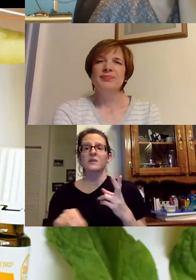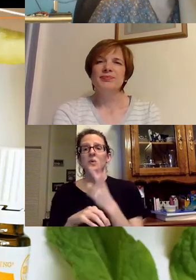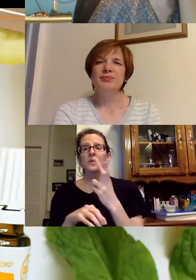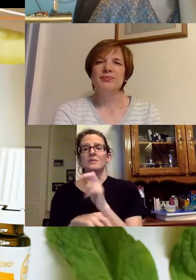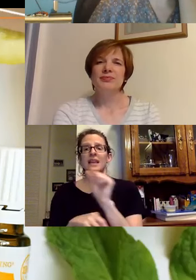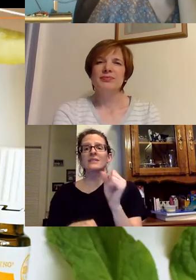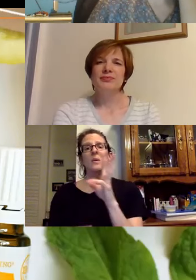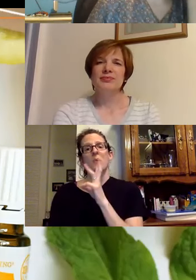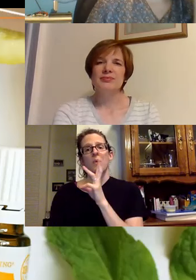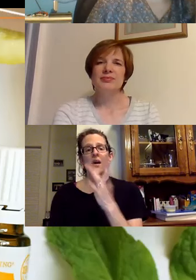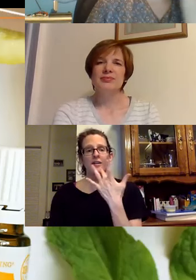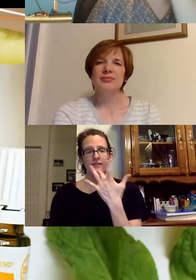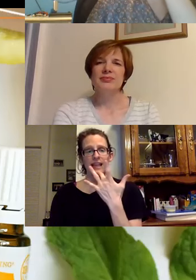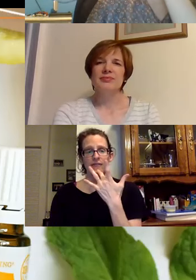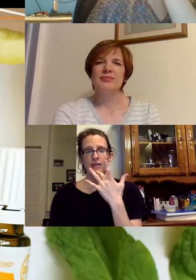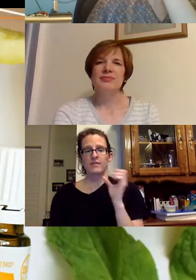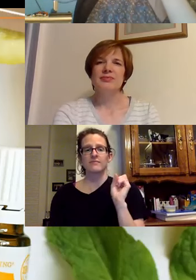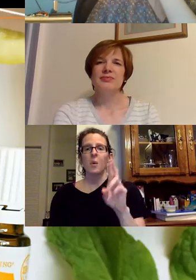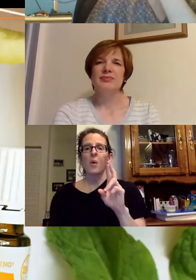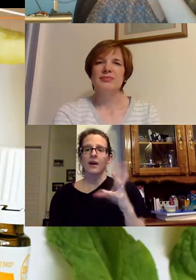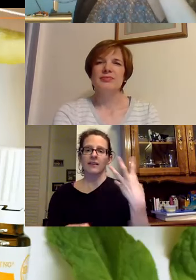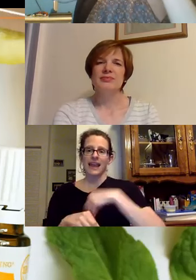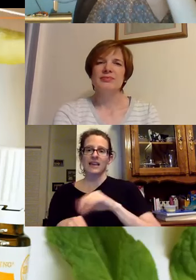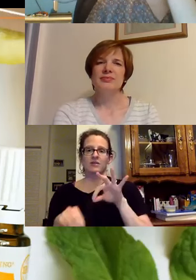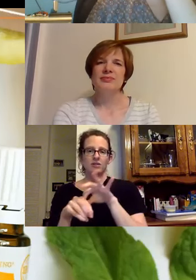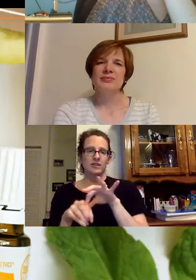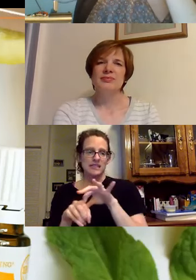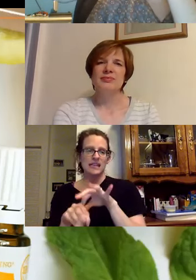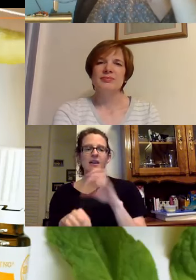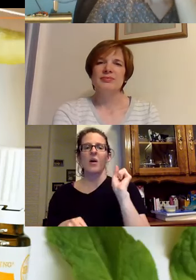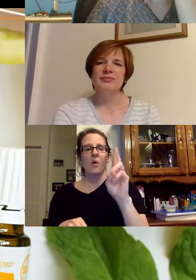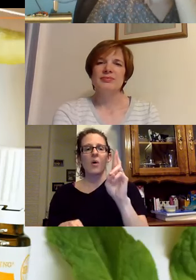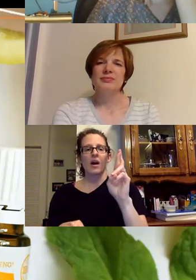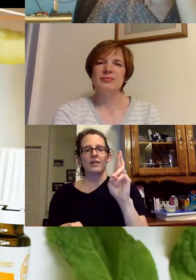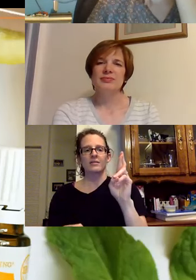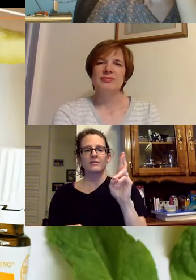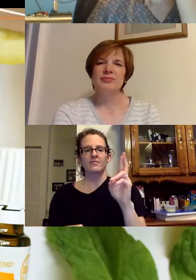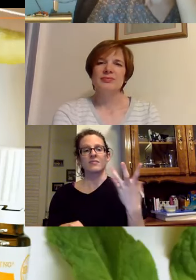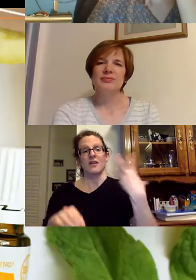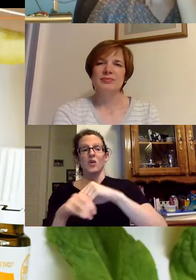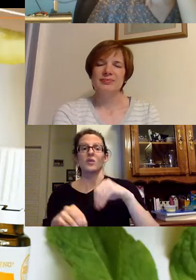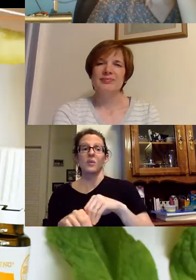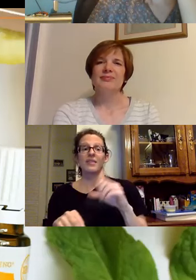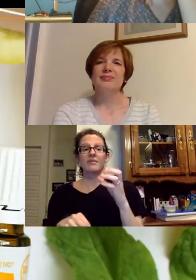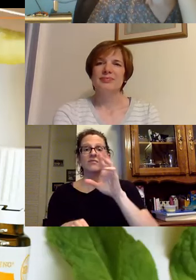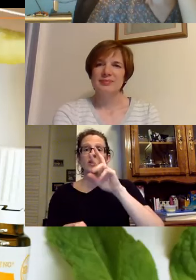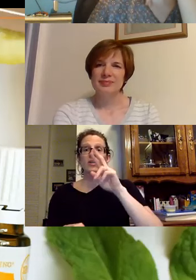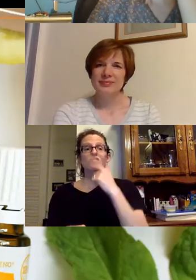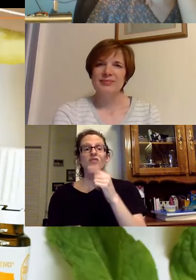flavoring, or maybe for tea, or you can add a drop to your daily Ningxia Red Shot. That is really